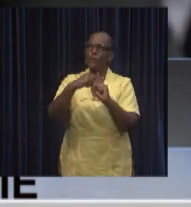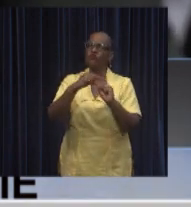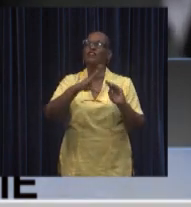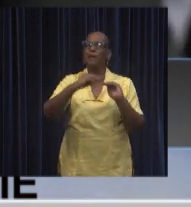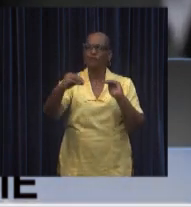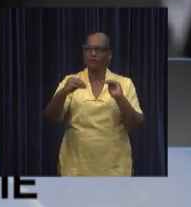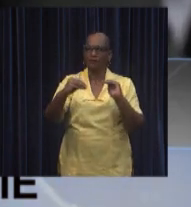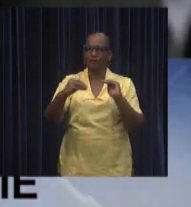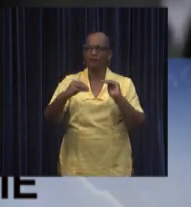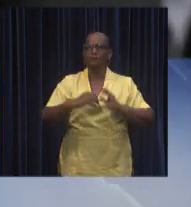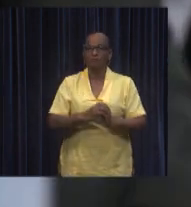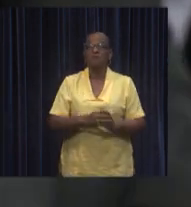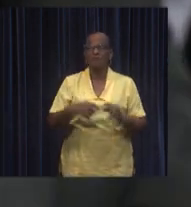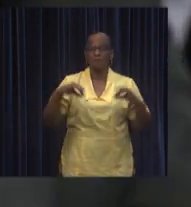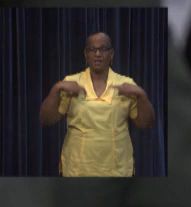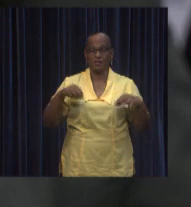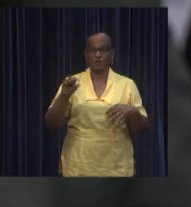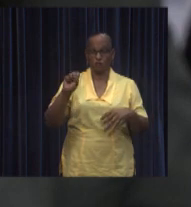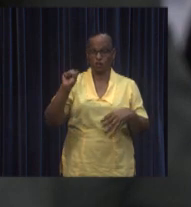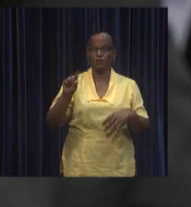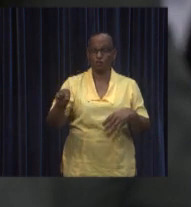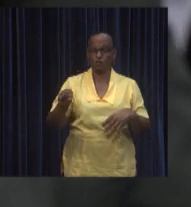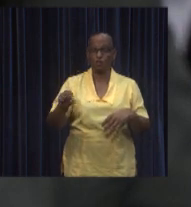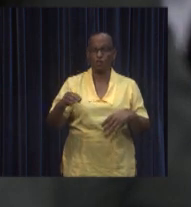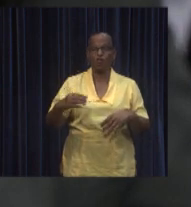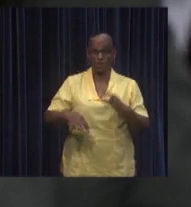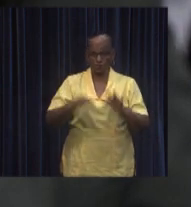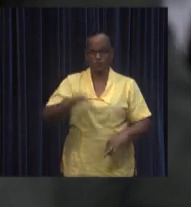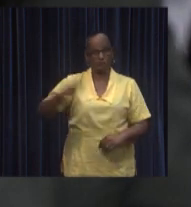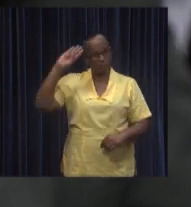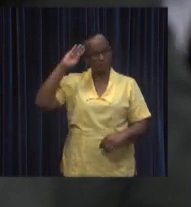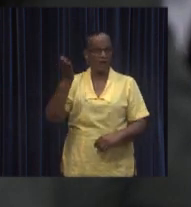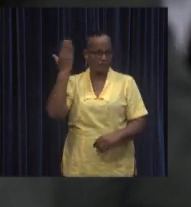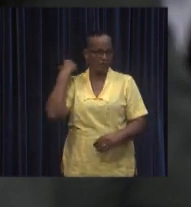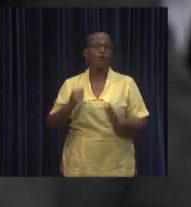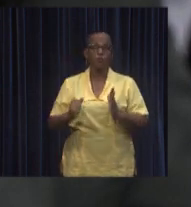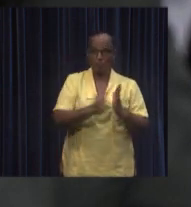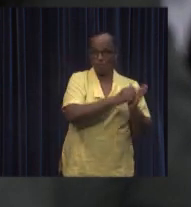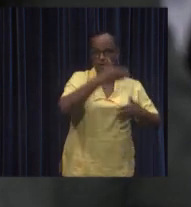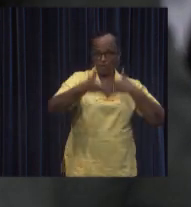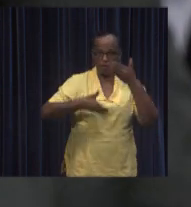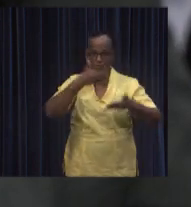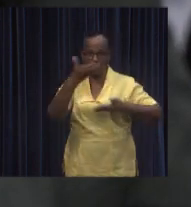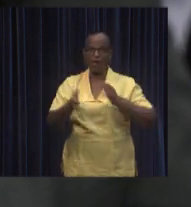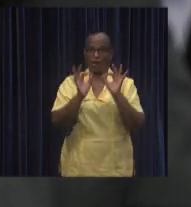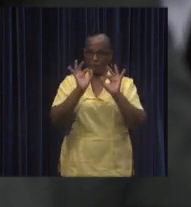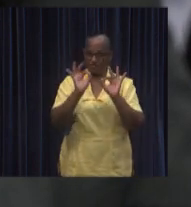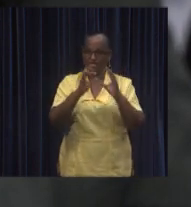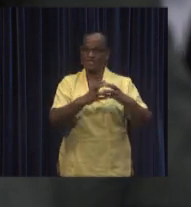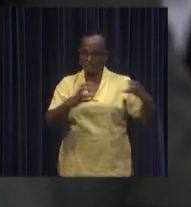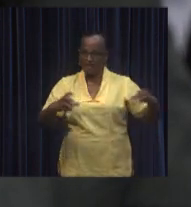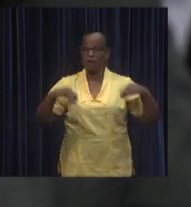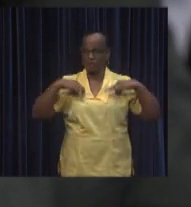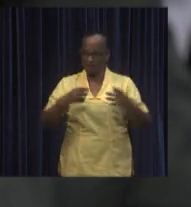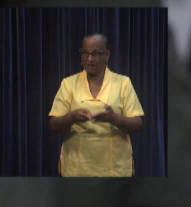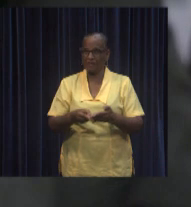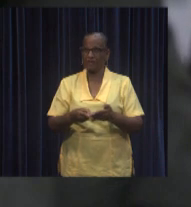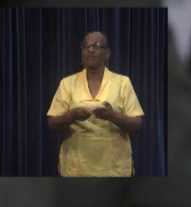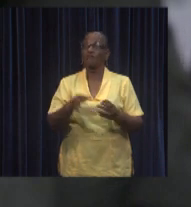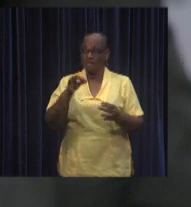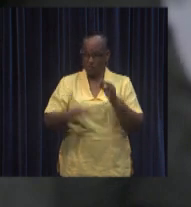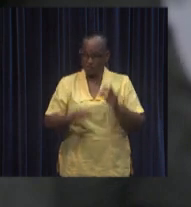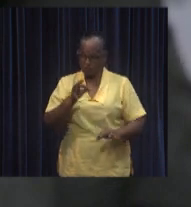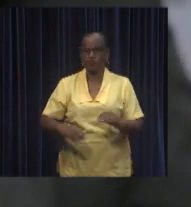of Justice and Police, Stuart Gutrau, explained this weekend what formal cases concerning the Ministry